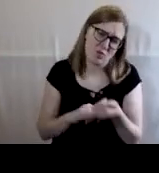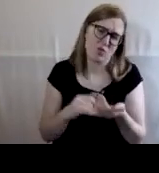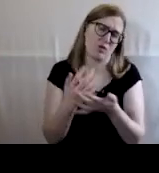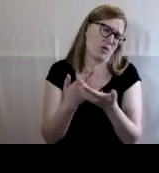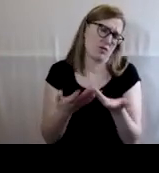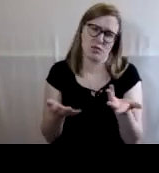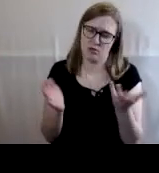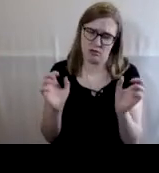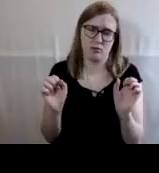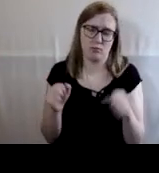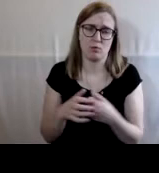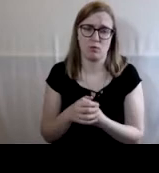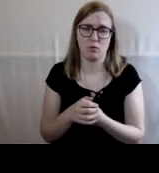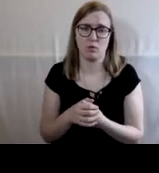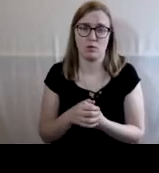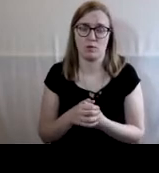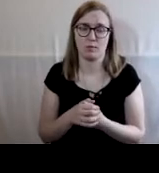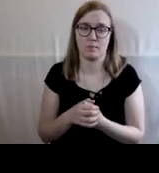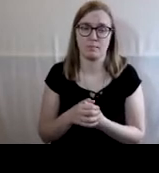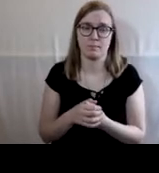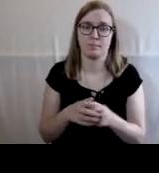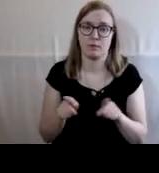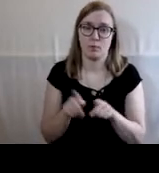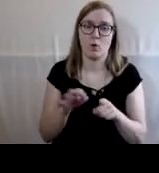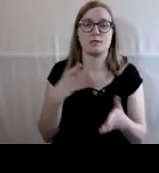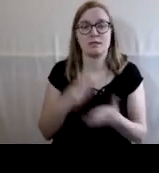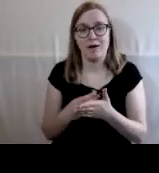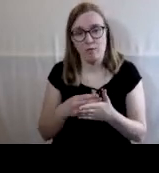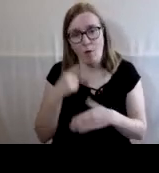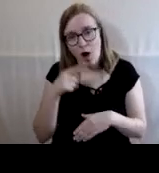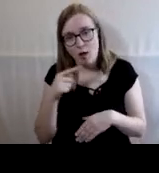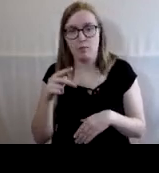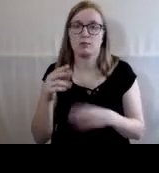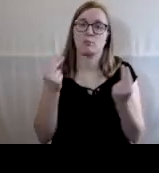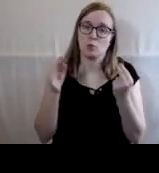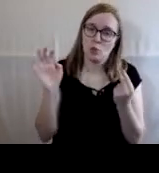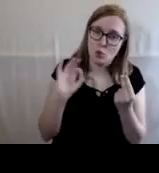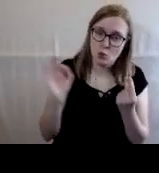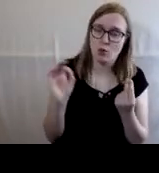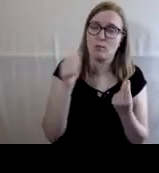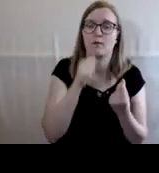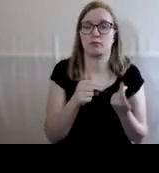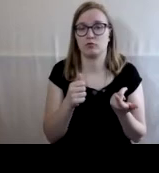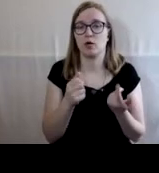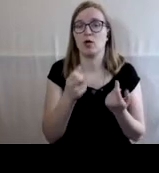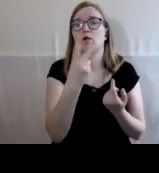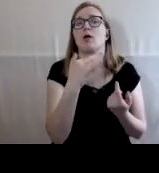in learning the native language, the national language. What are